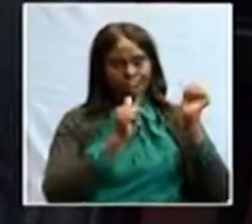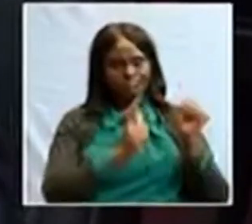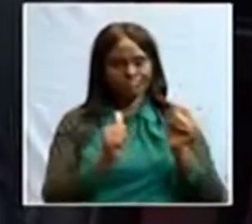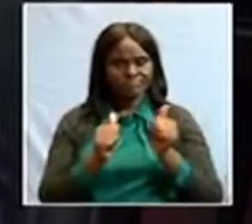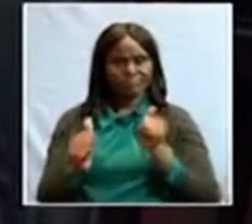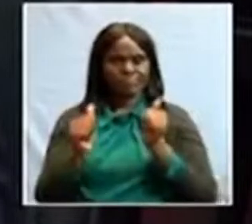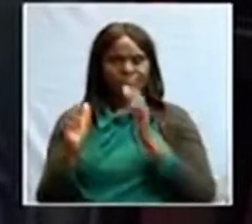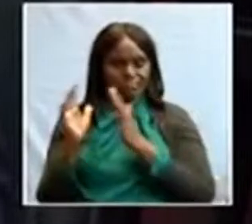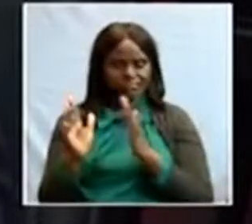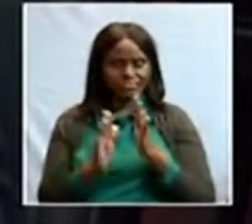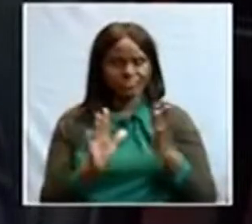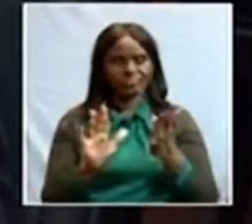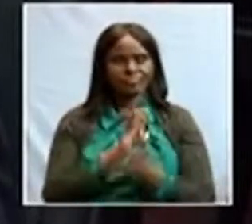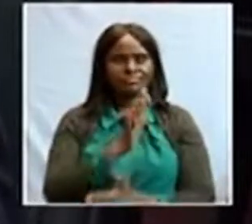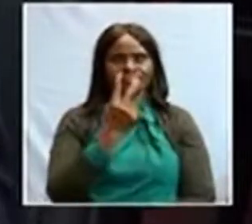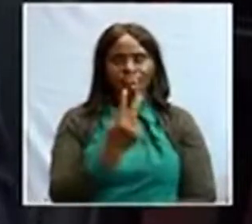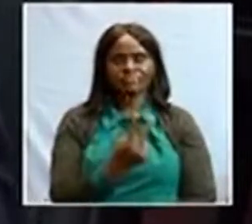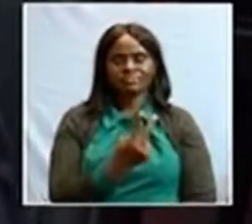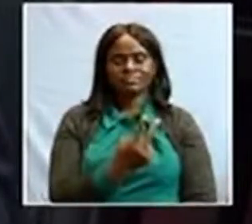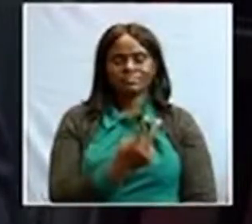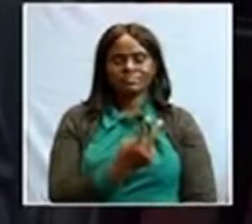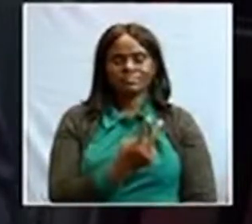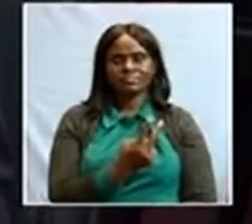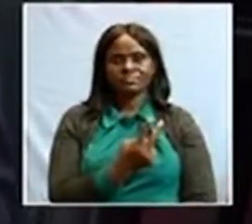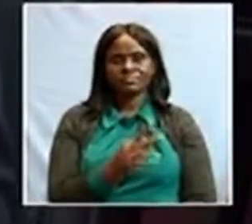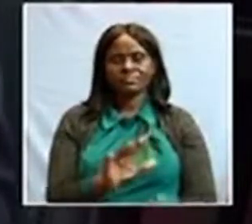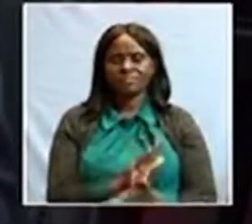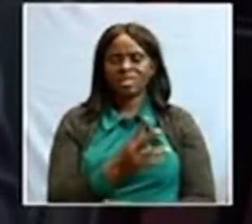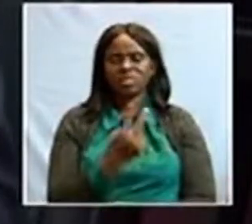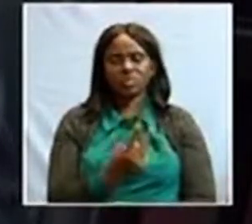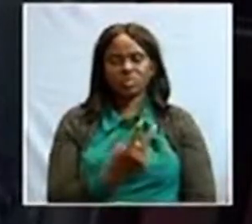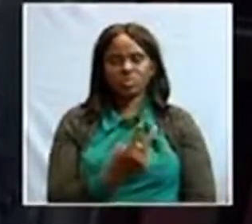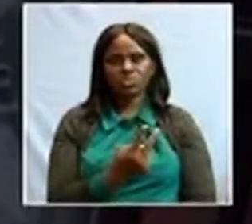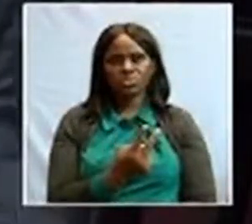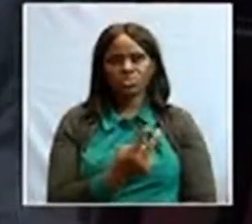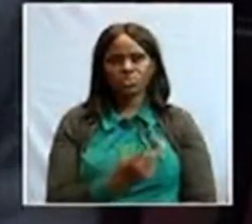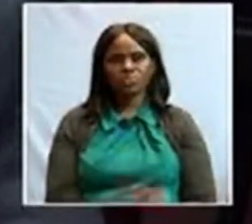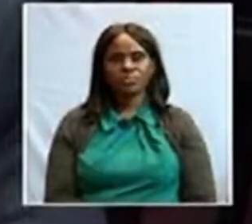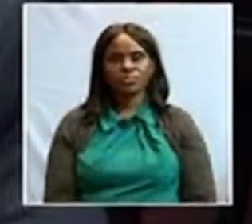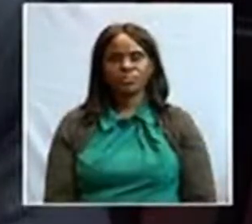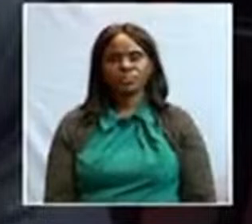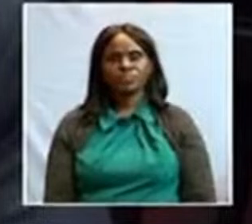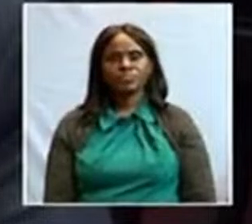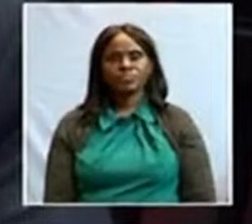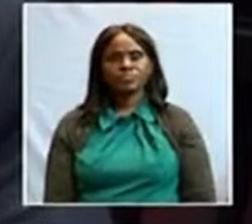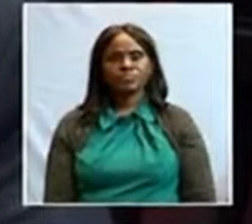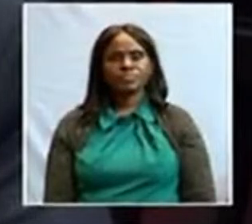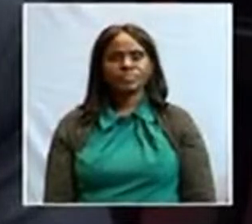Page 2. Page 2. Page 2. Page 2. Let's go to page 2.